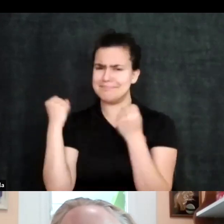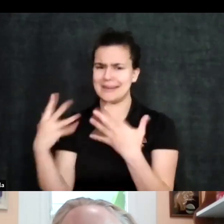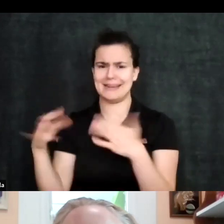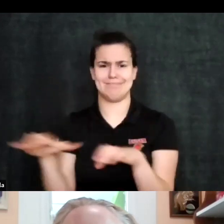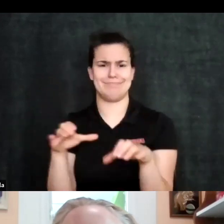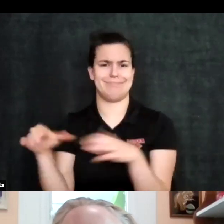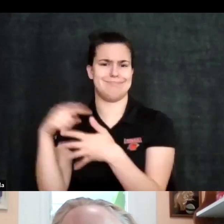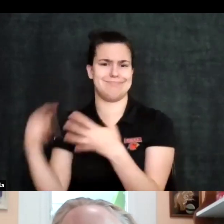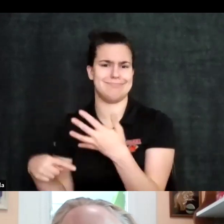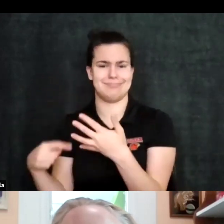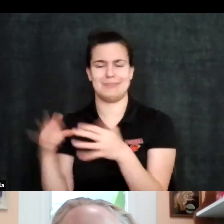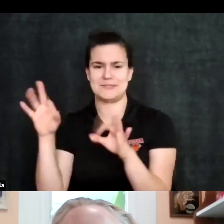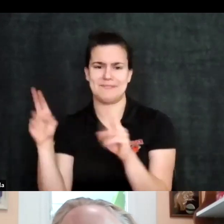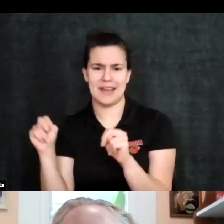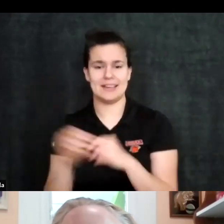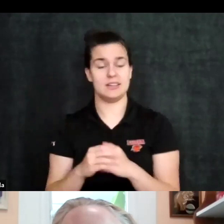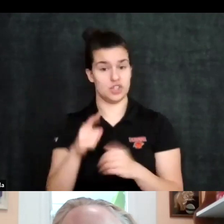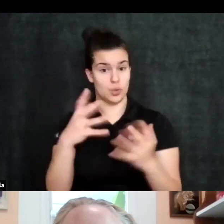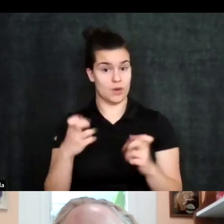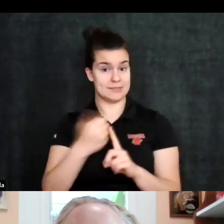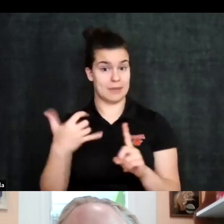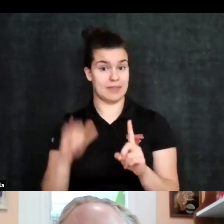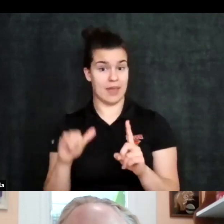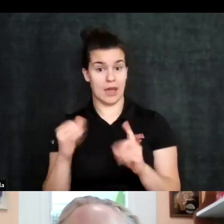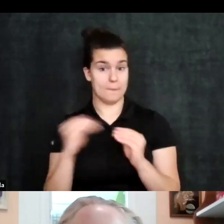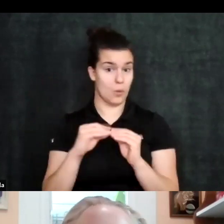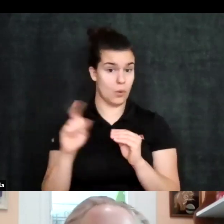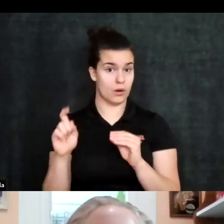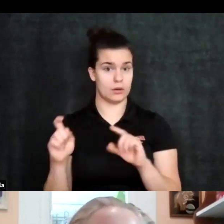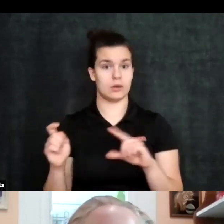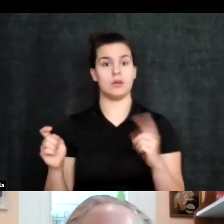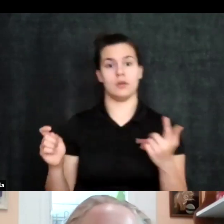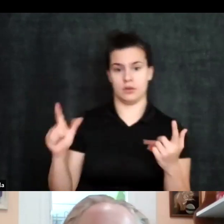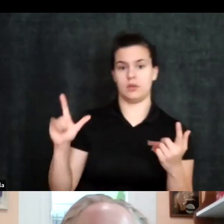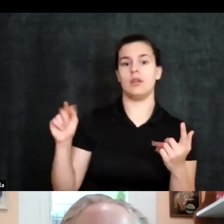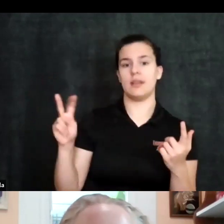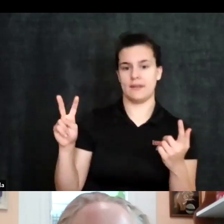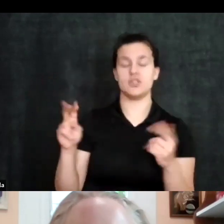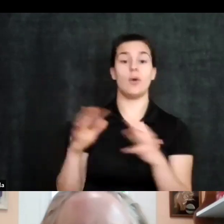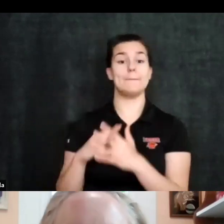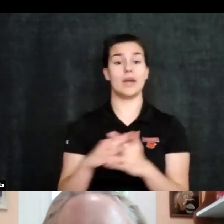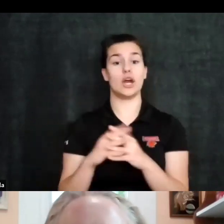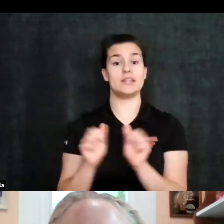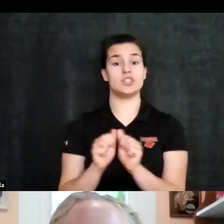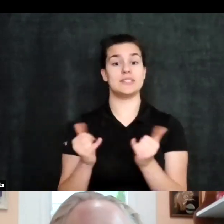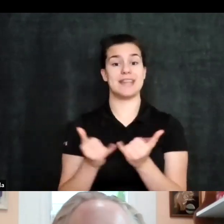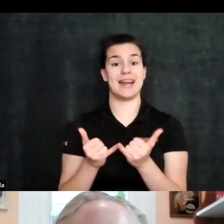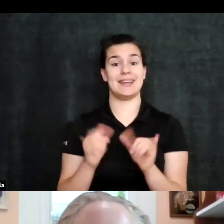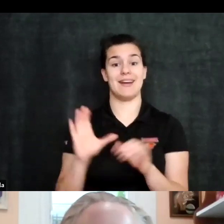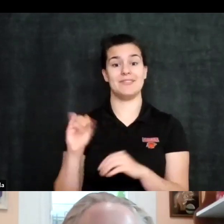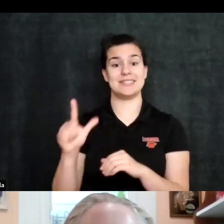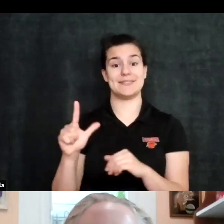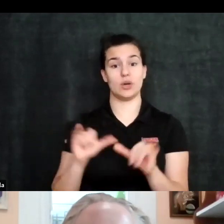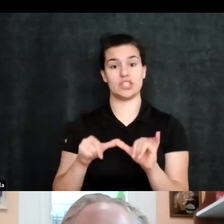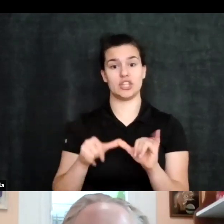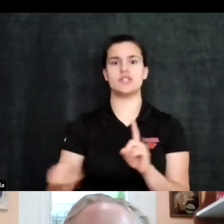seems like. Is there anything else you wanted to touch on about that? Yeah, so in addition to American Society of Civil Engineers, there's a whole bunch of